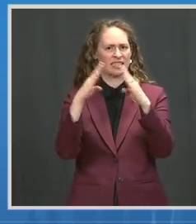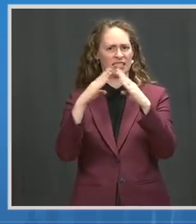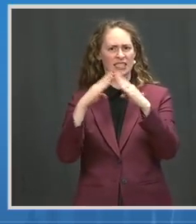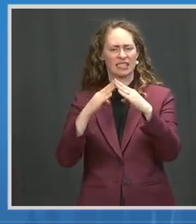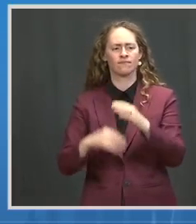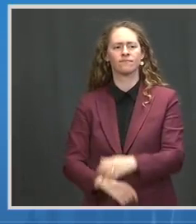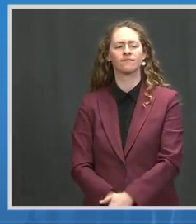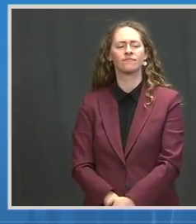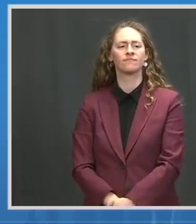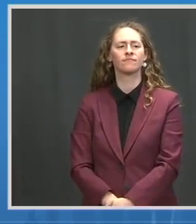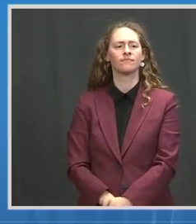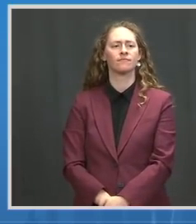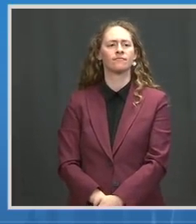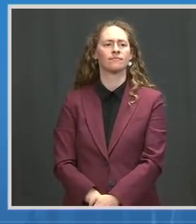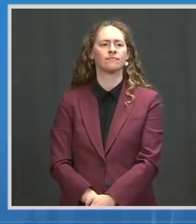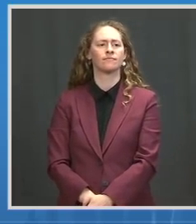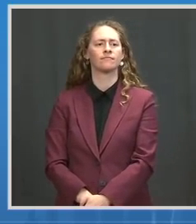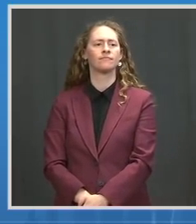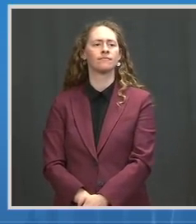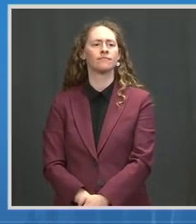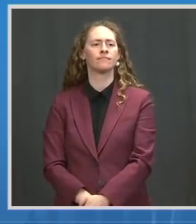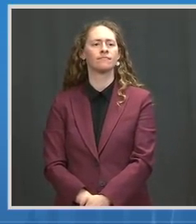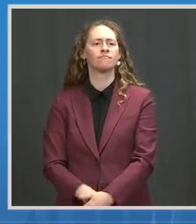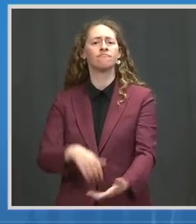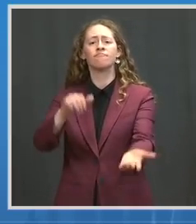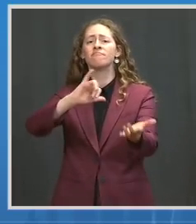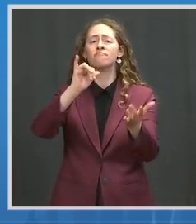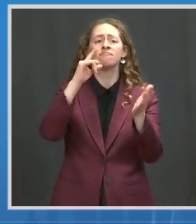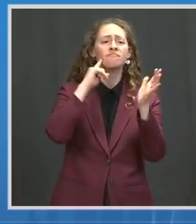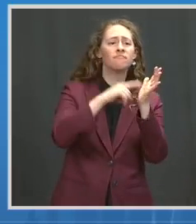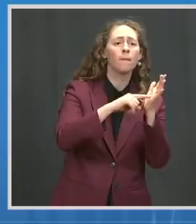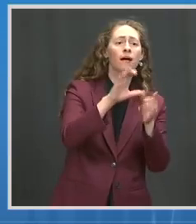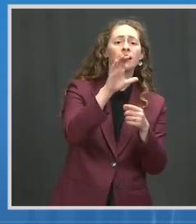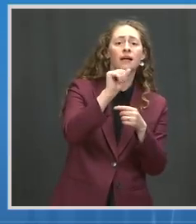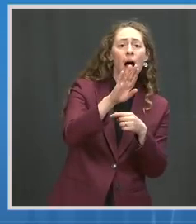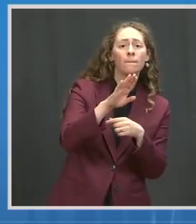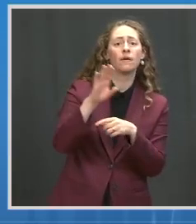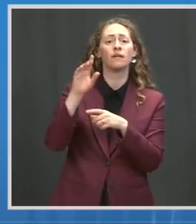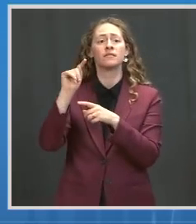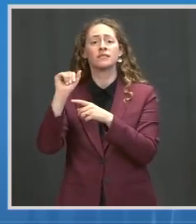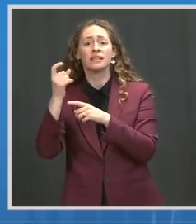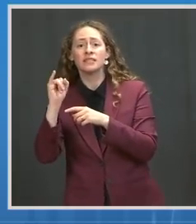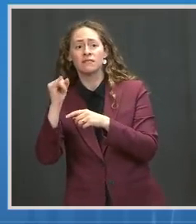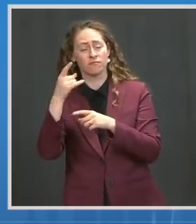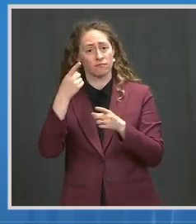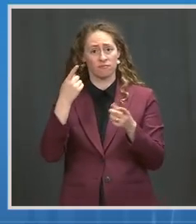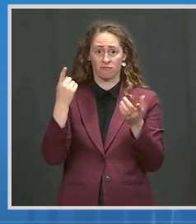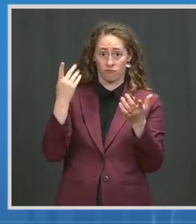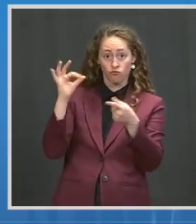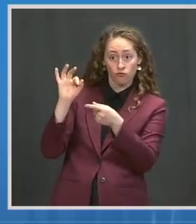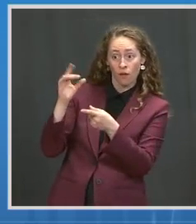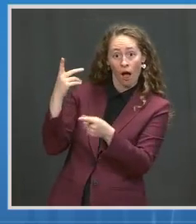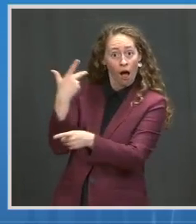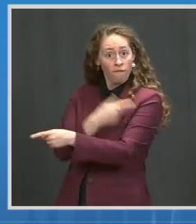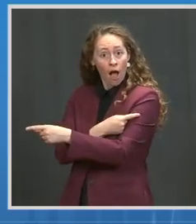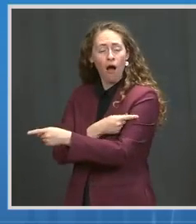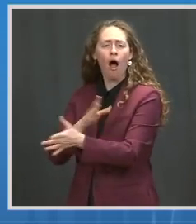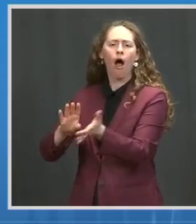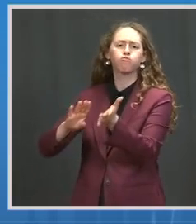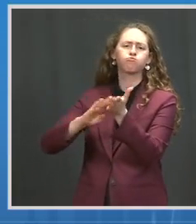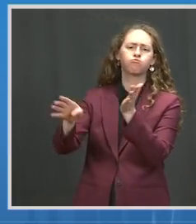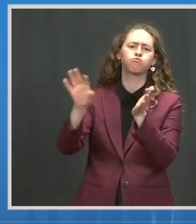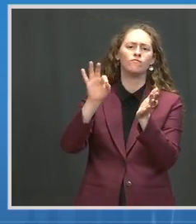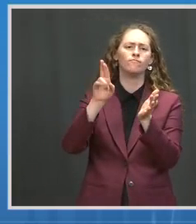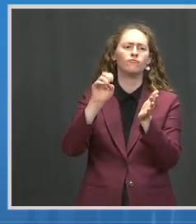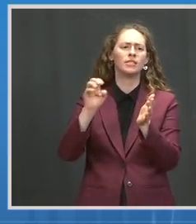vaccination sites. In rural South Central Texas, Spartan Public Transit has provided free bus rides to appointments and